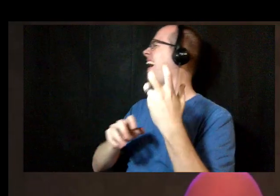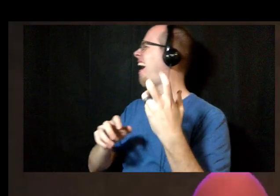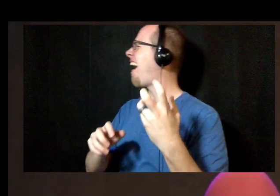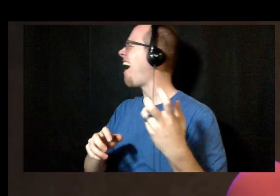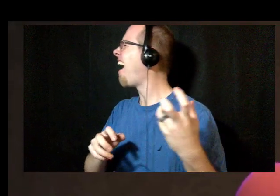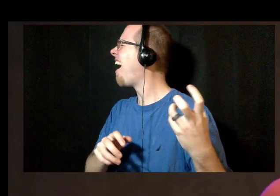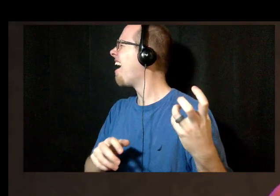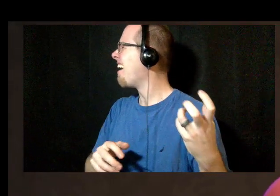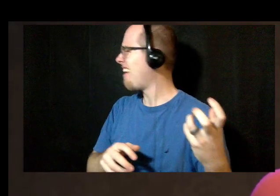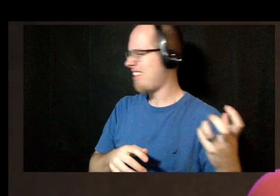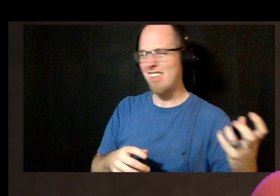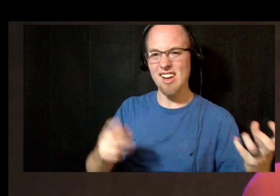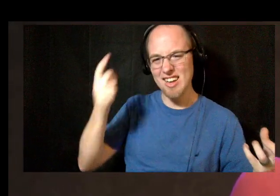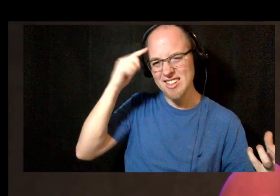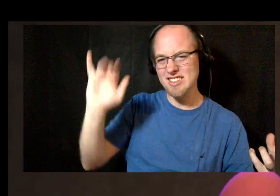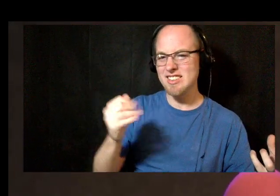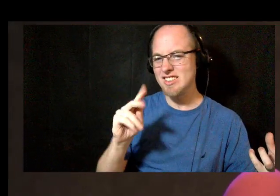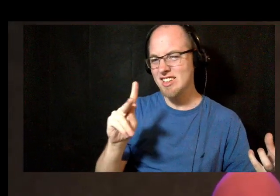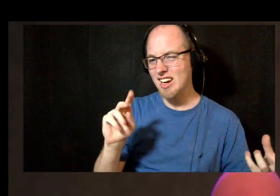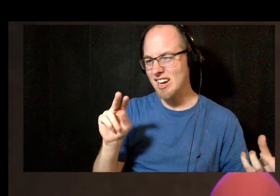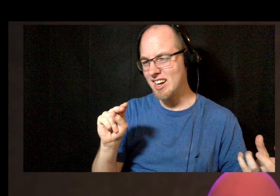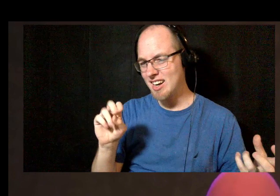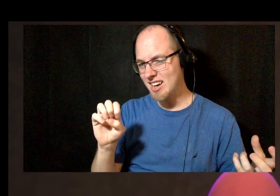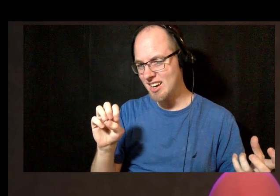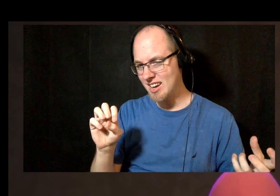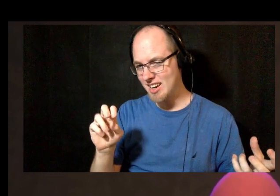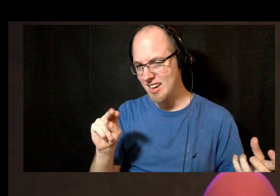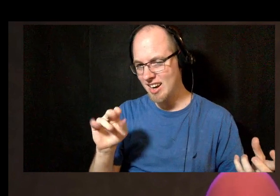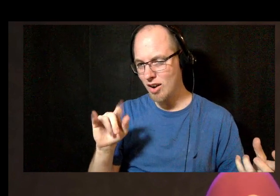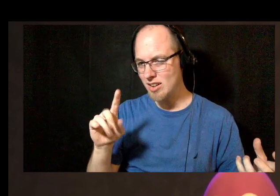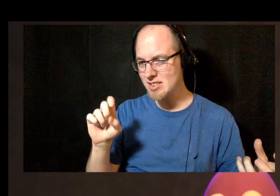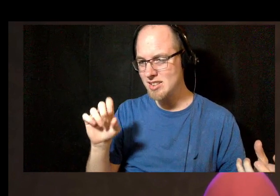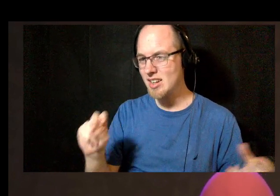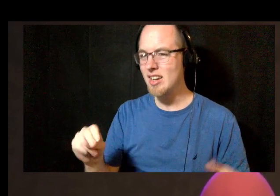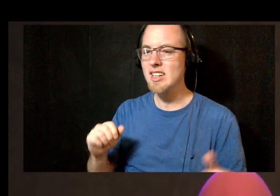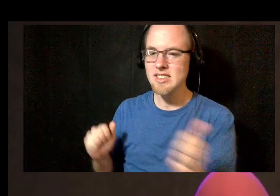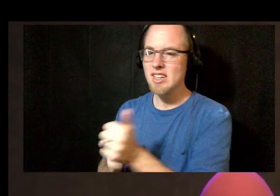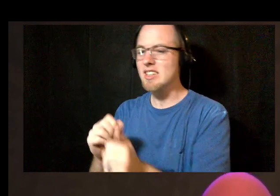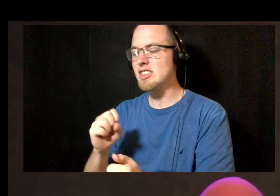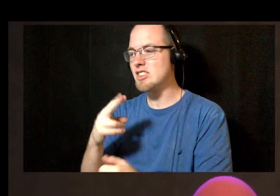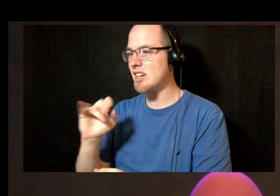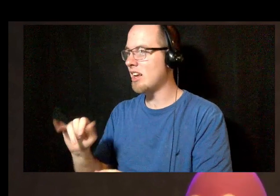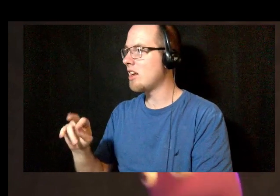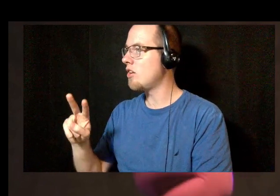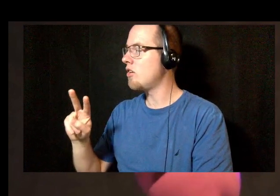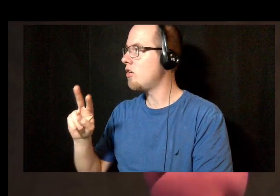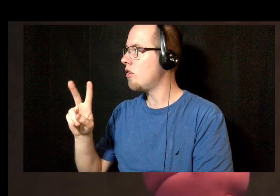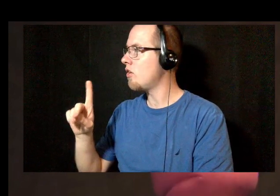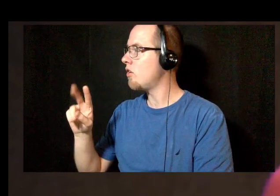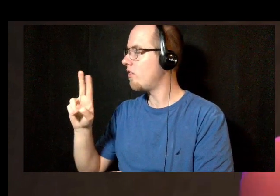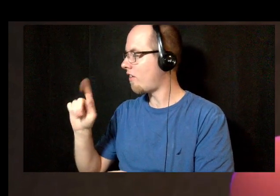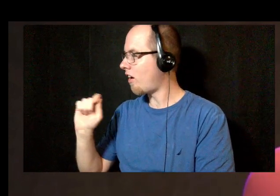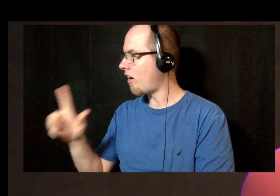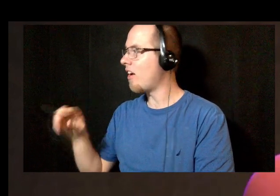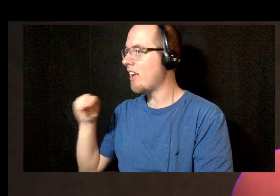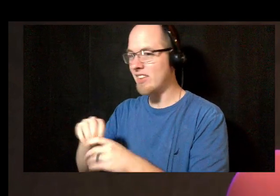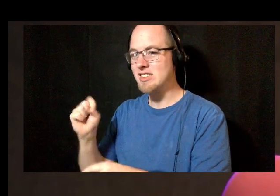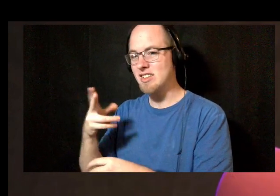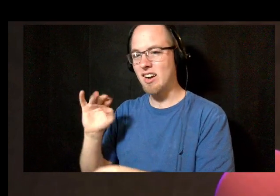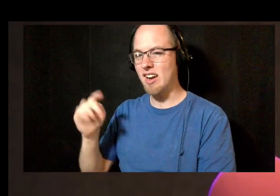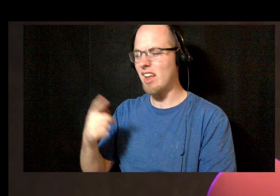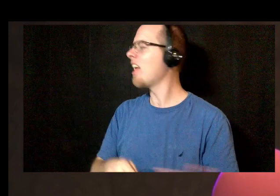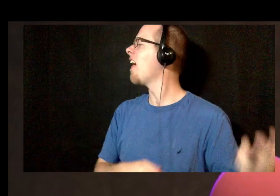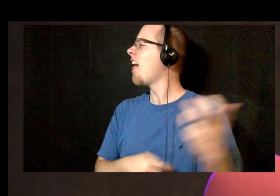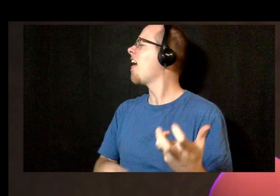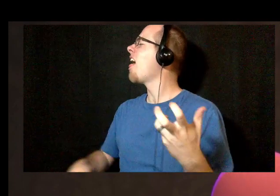looked at me like Jack Nicholson chasing Shelley Duvall up the stairs in The Shining and said, why don't you mind your